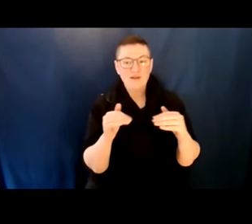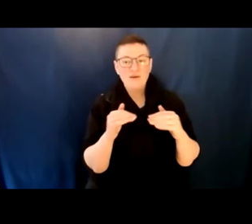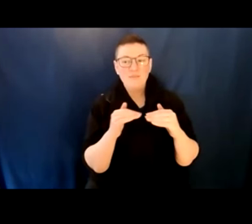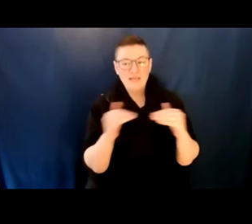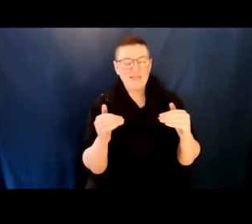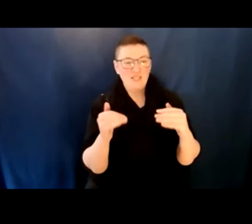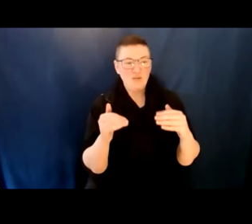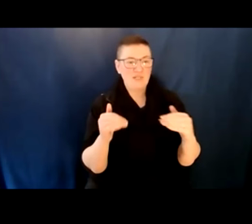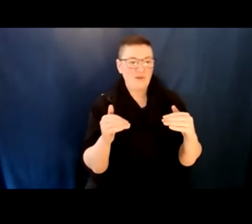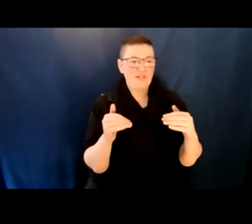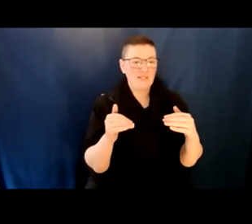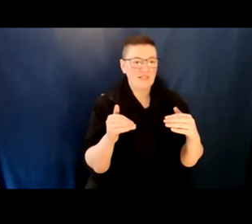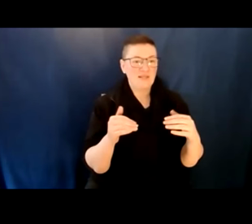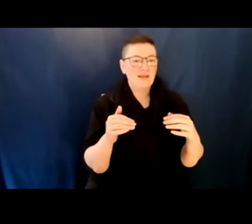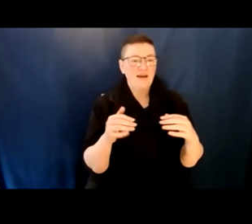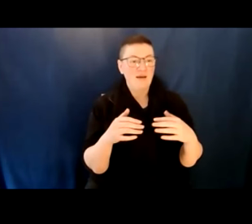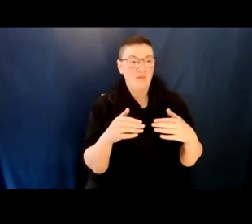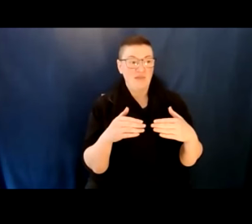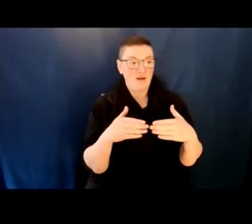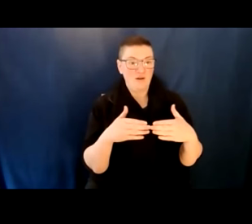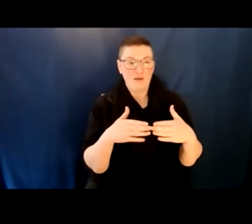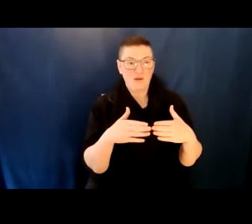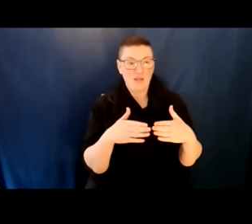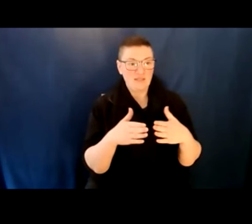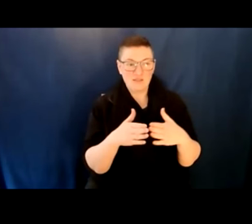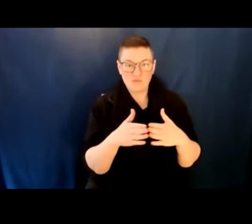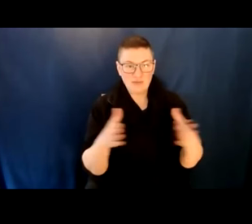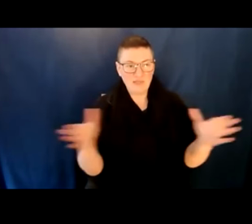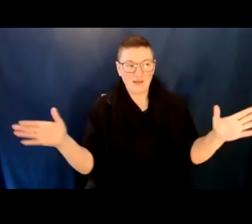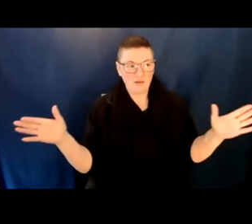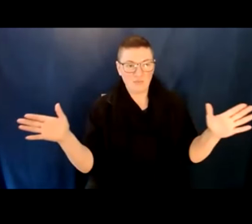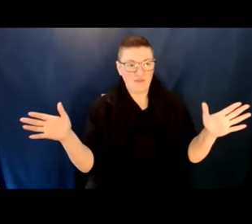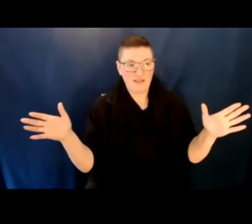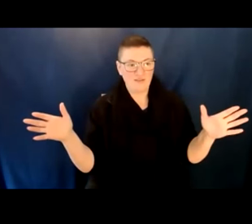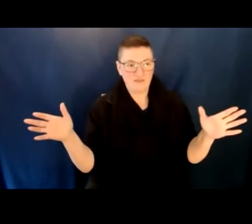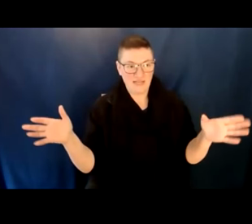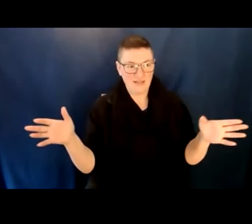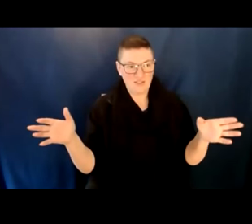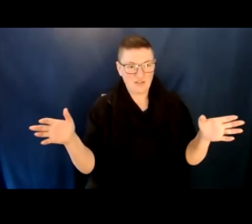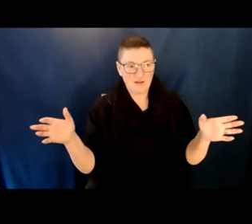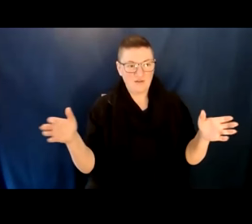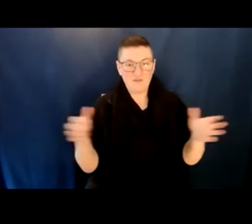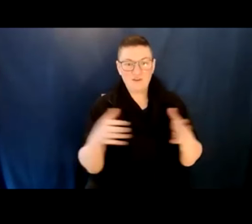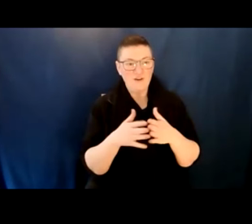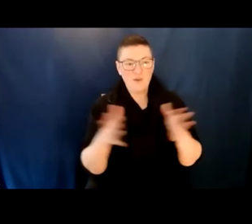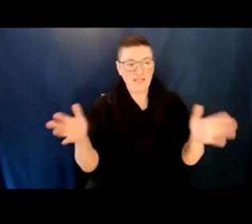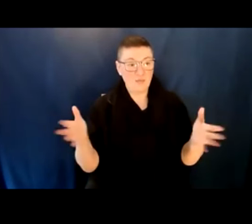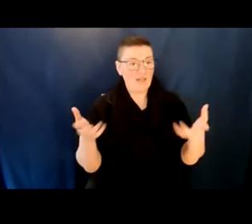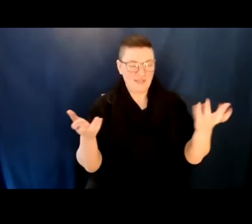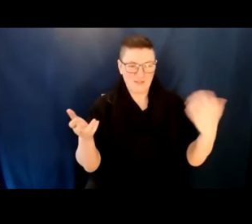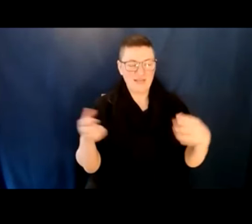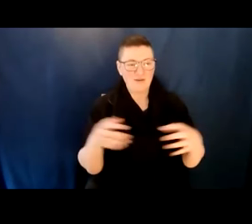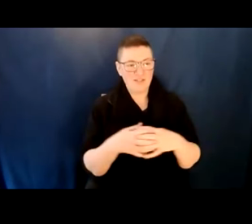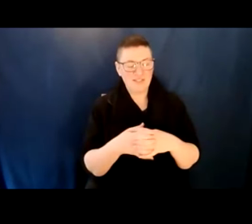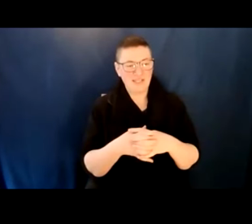most basic human experiences. They're extremely pervasive in English, very, very widely, well,